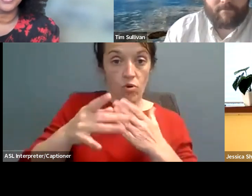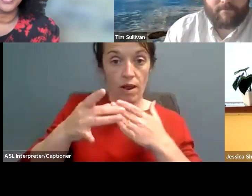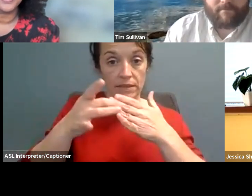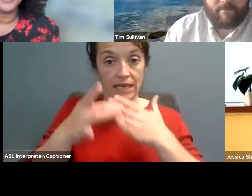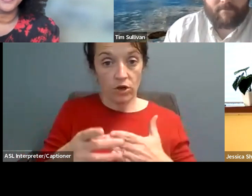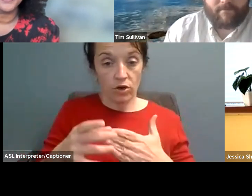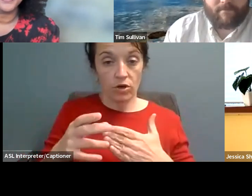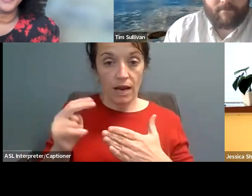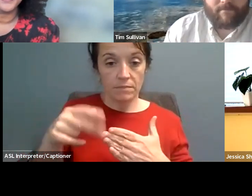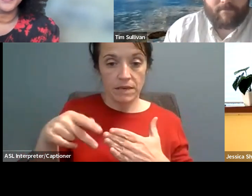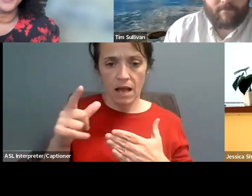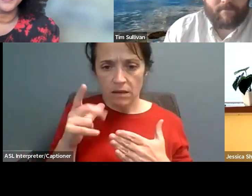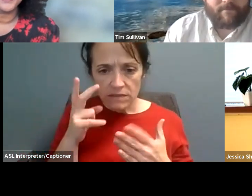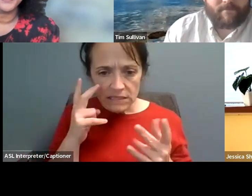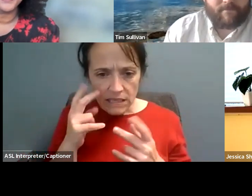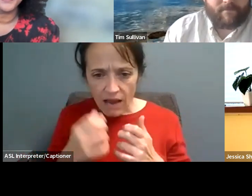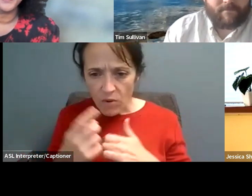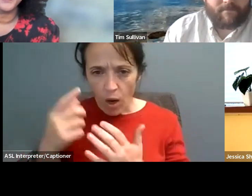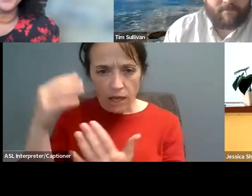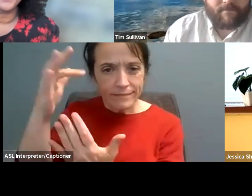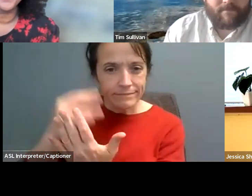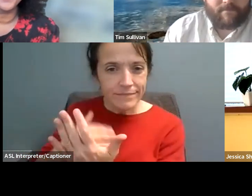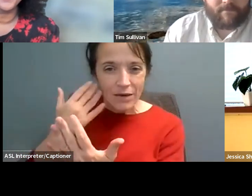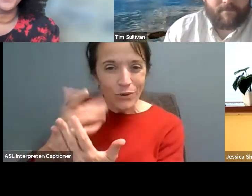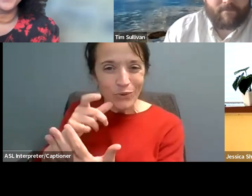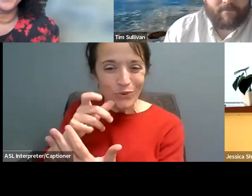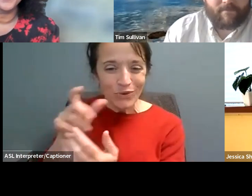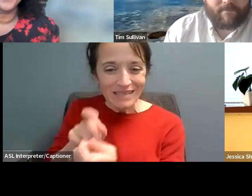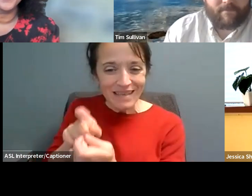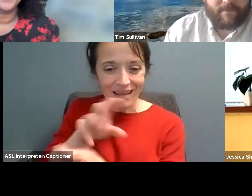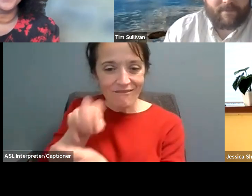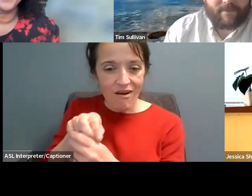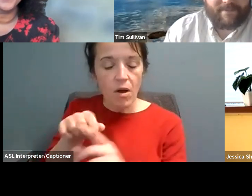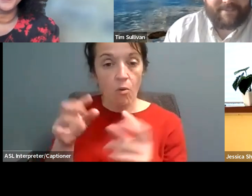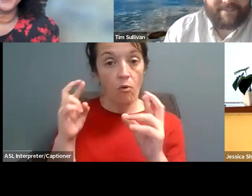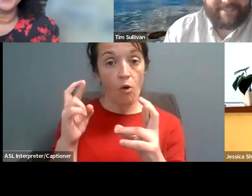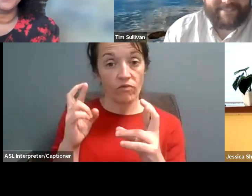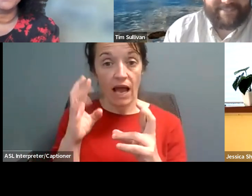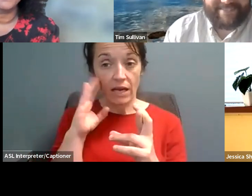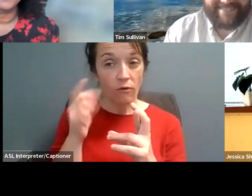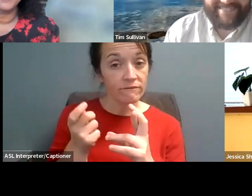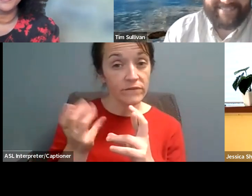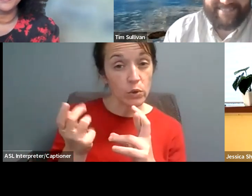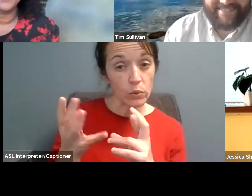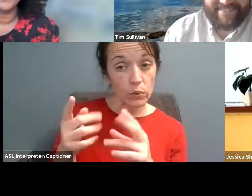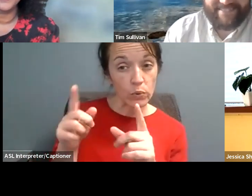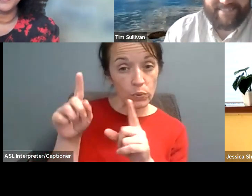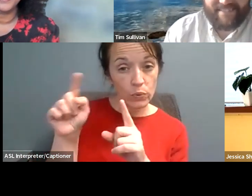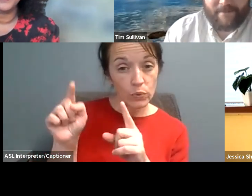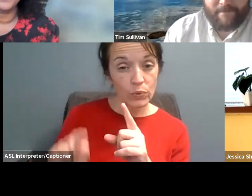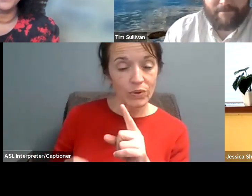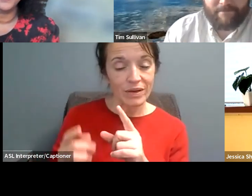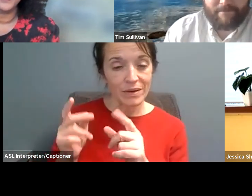I don't see everyone listed on the screen, but I hope at least I'm familiar with a couple of the individuals, and I'm certain that I